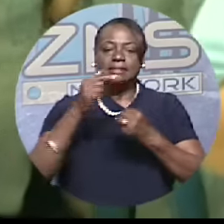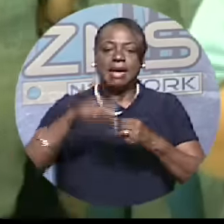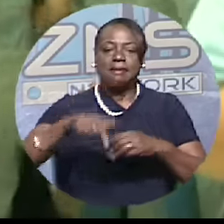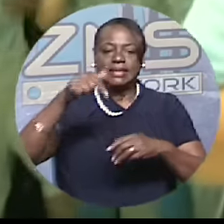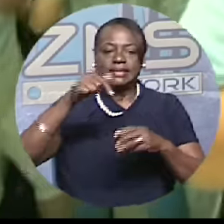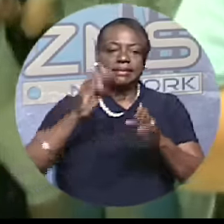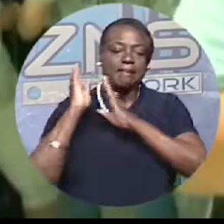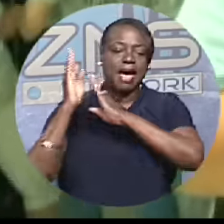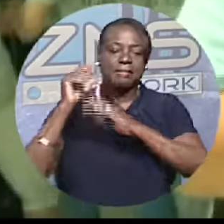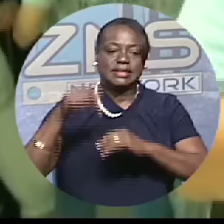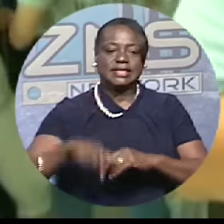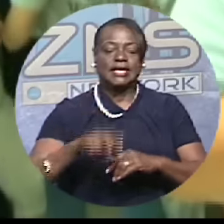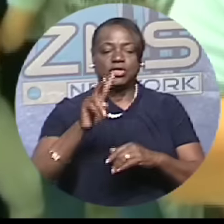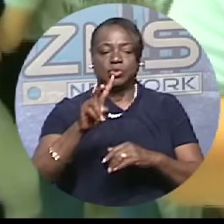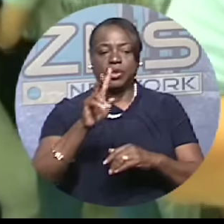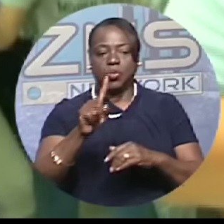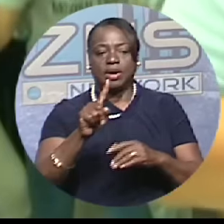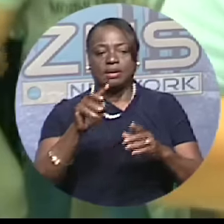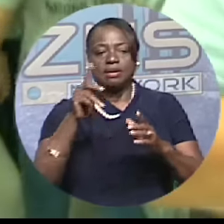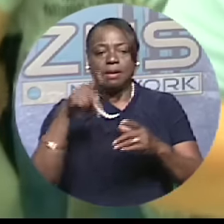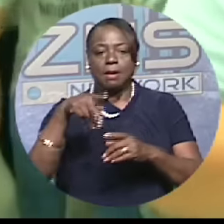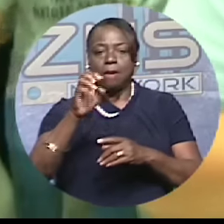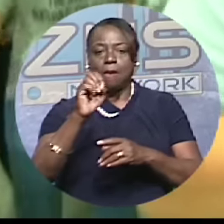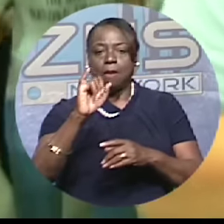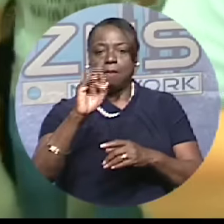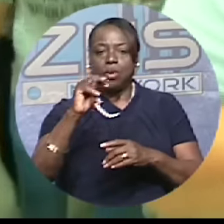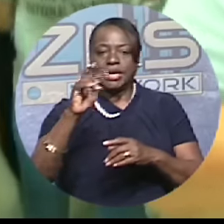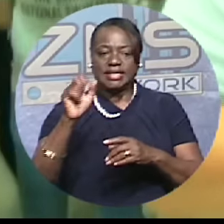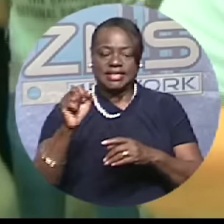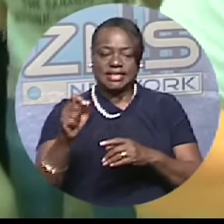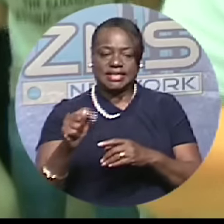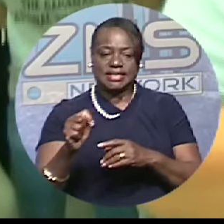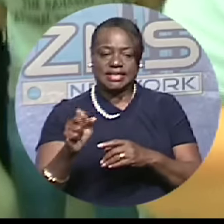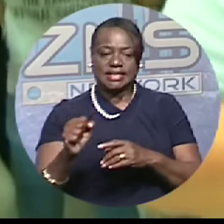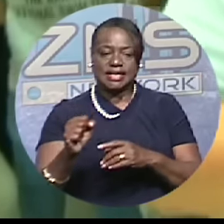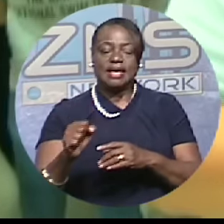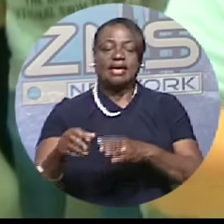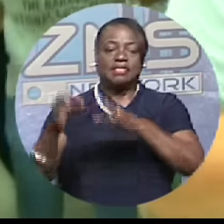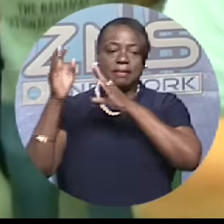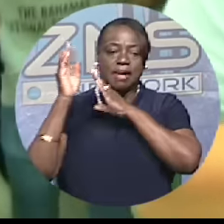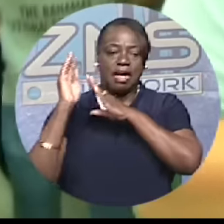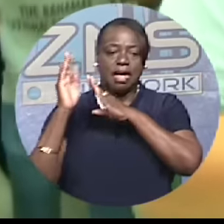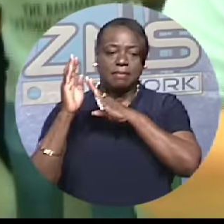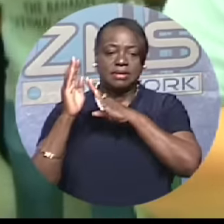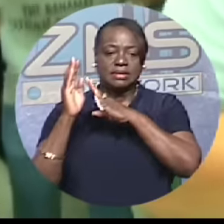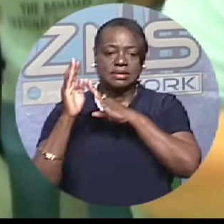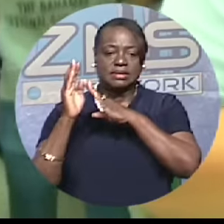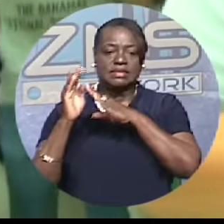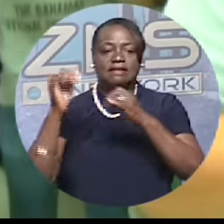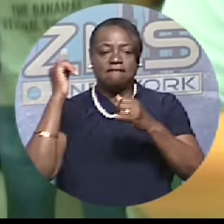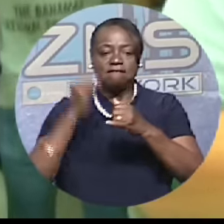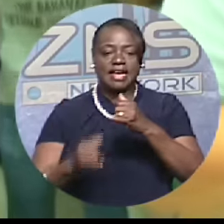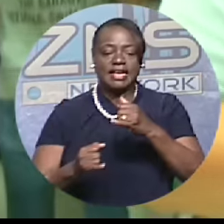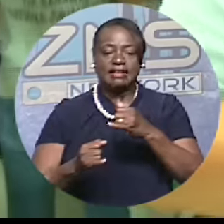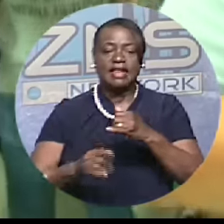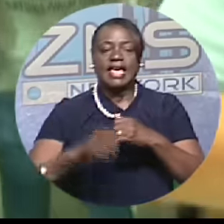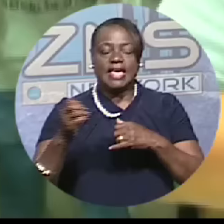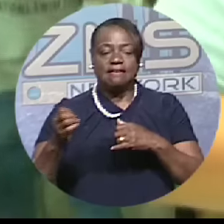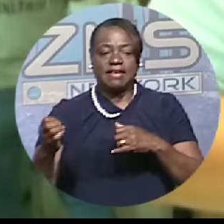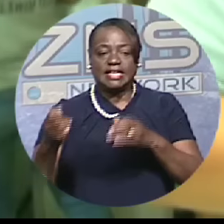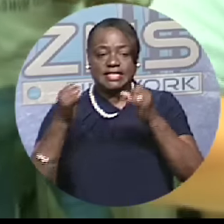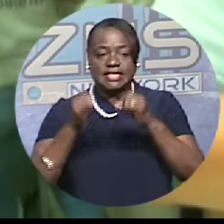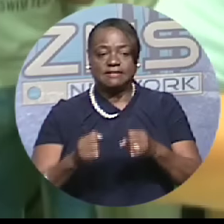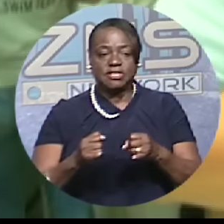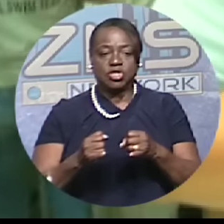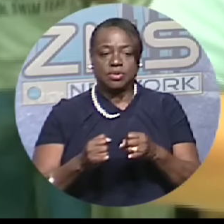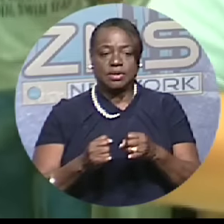in swimming, that can easily be erased. As a point of note for the Bahamas, heading into the two fly, the final event, individual event of the